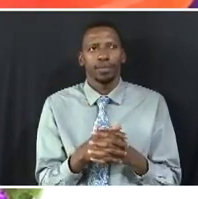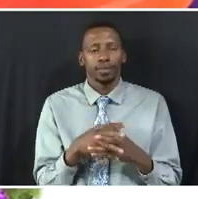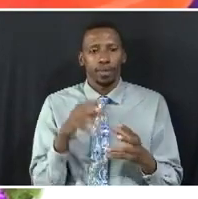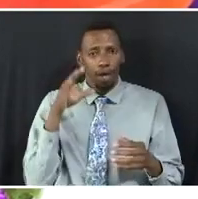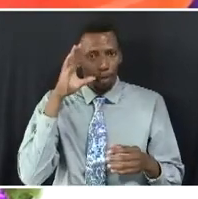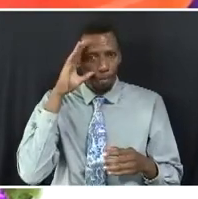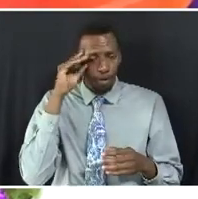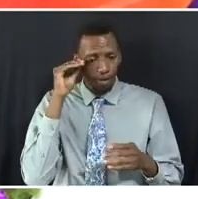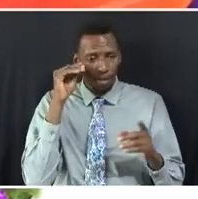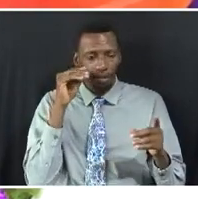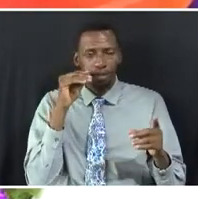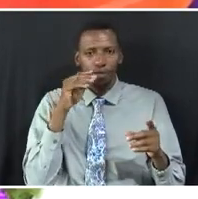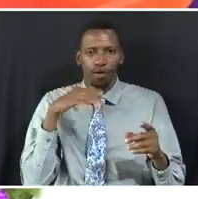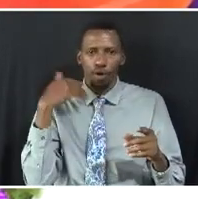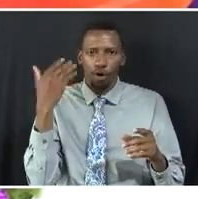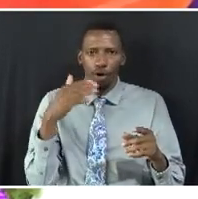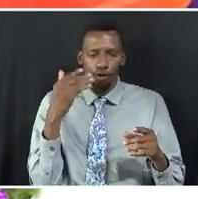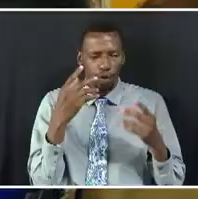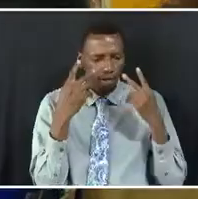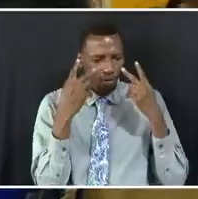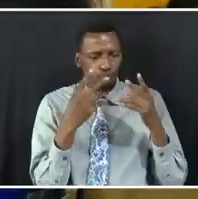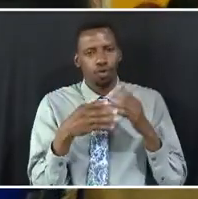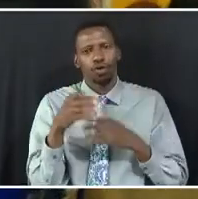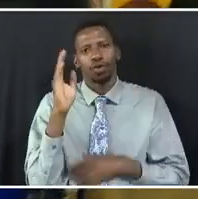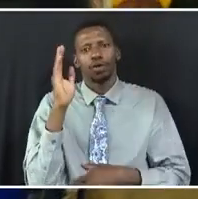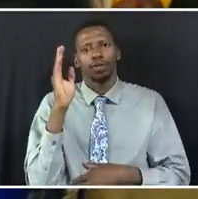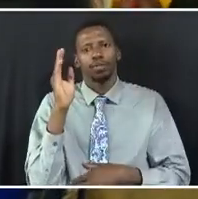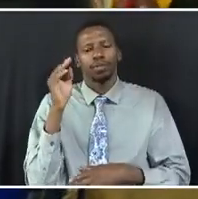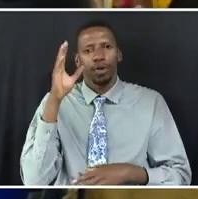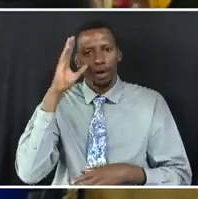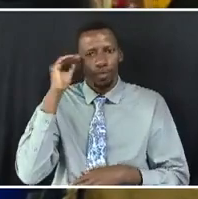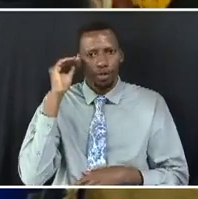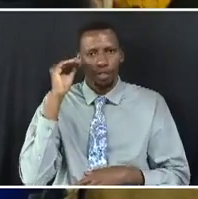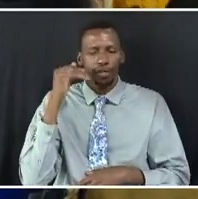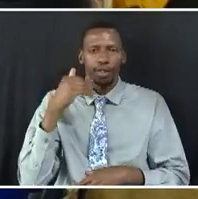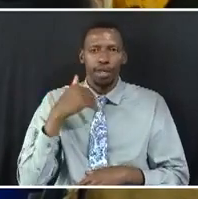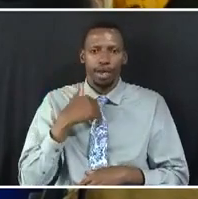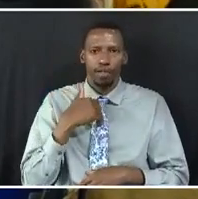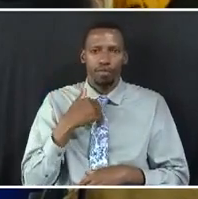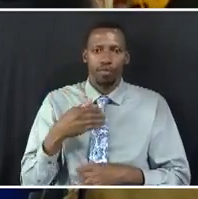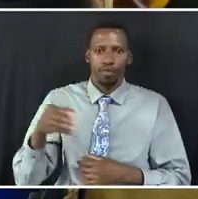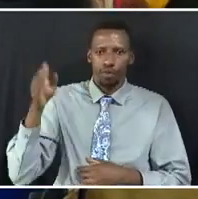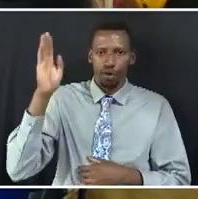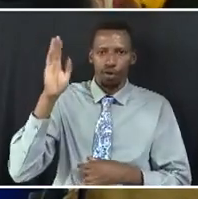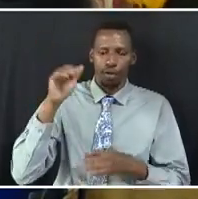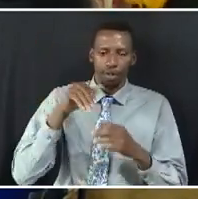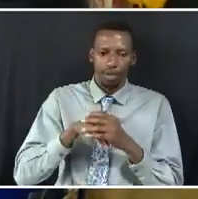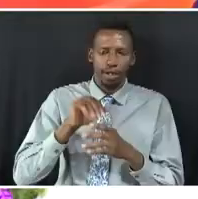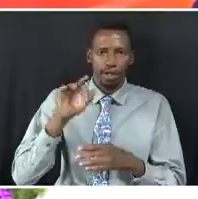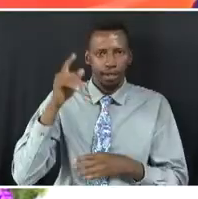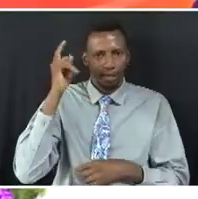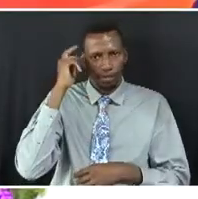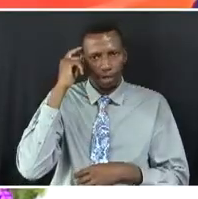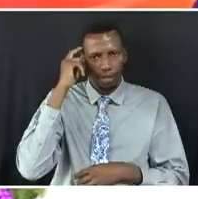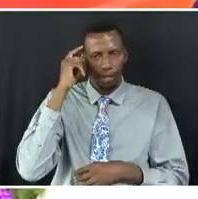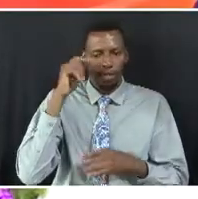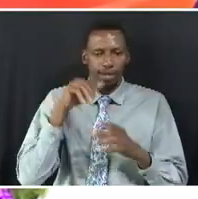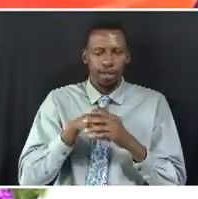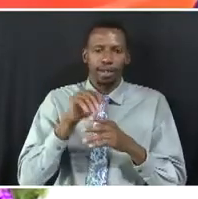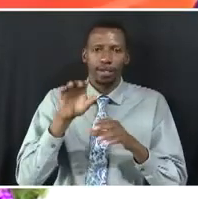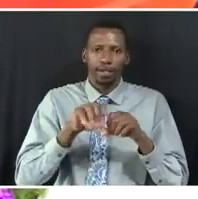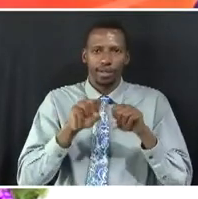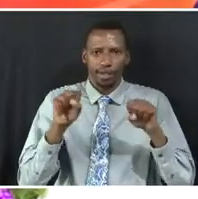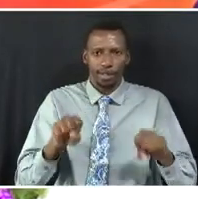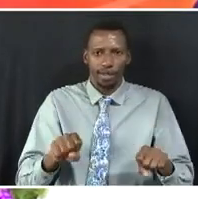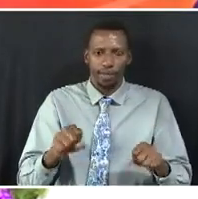Moses kept looking at God. And so Moses had God in his mind, in his system,